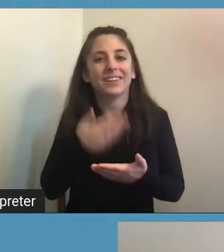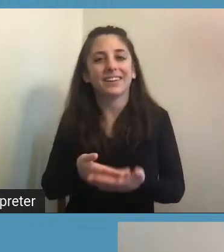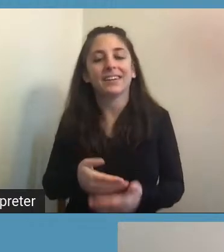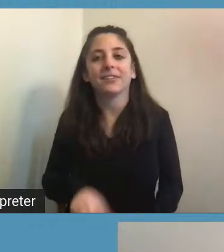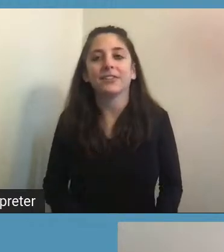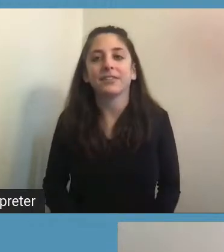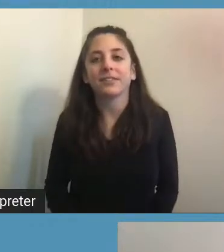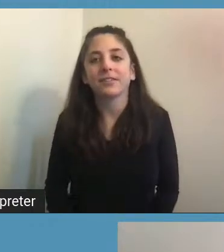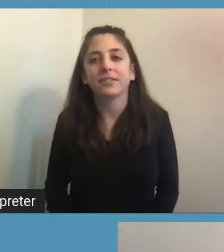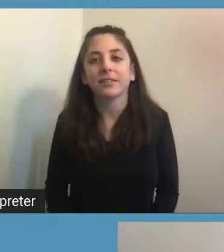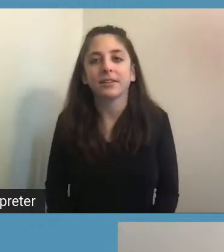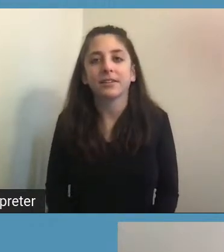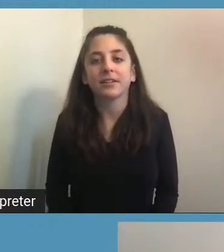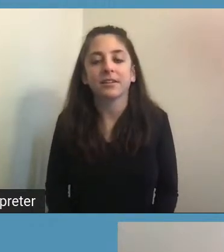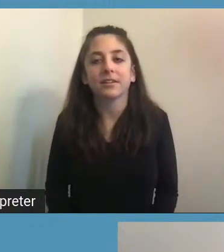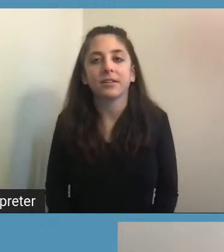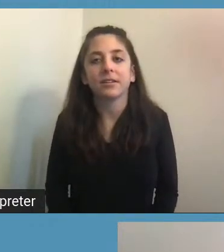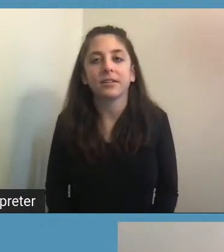also like